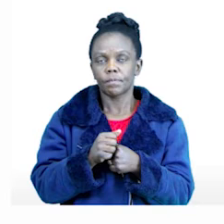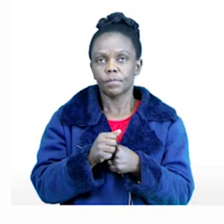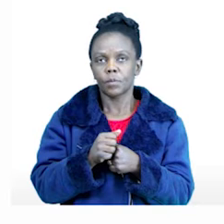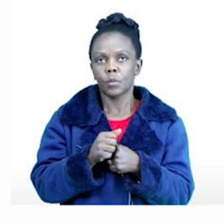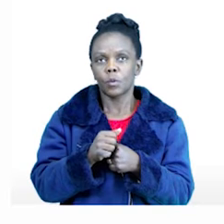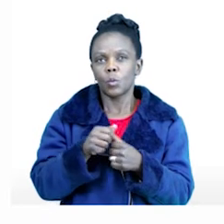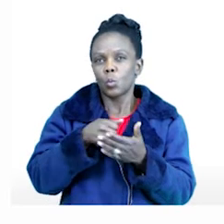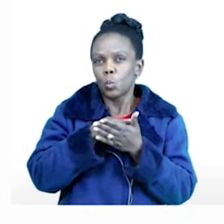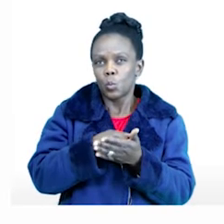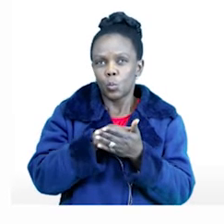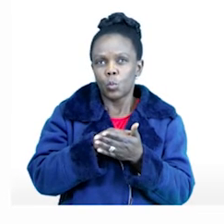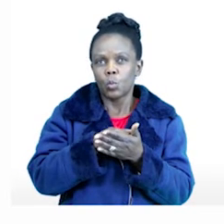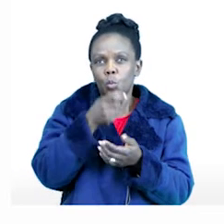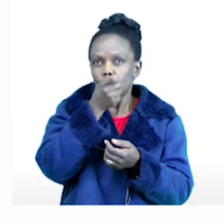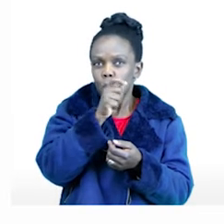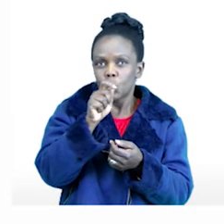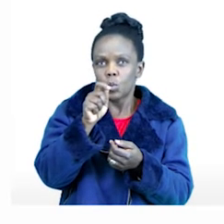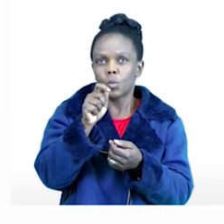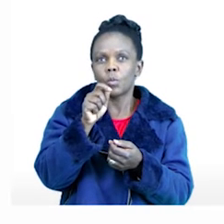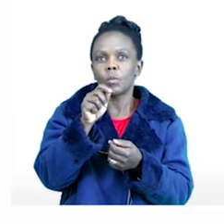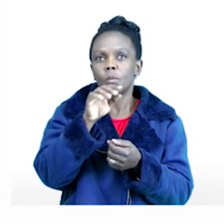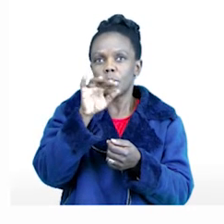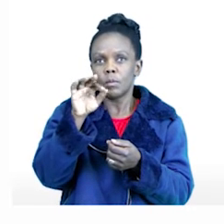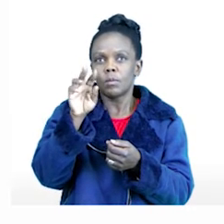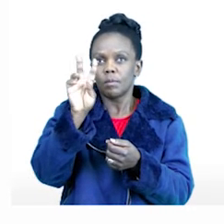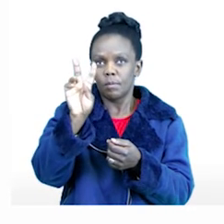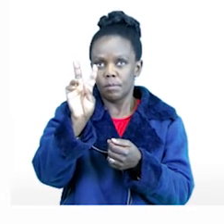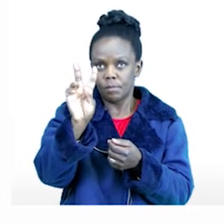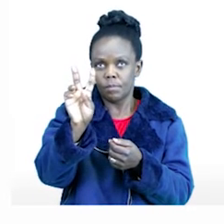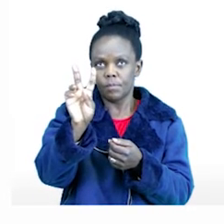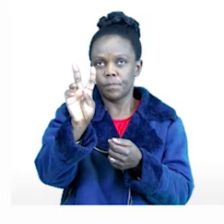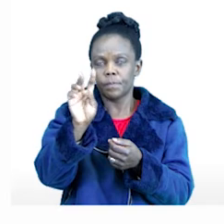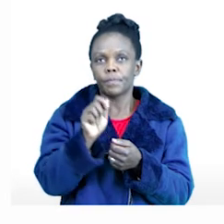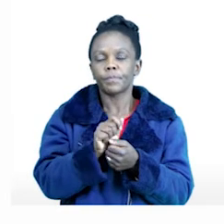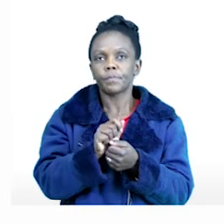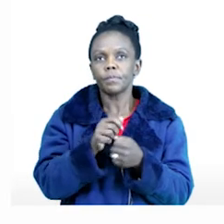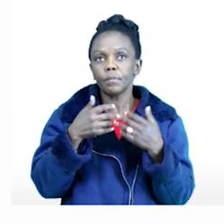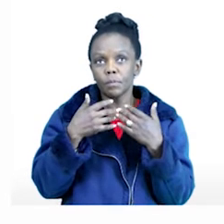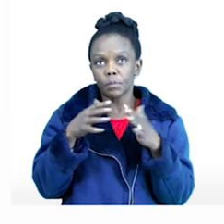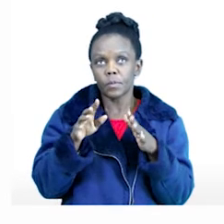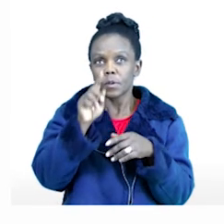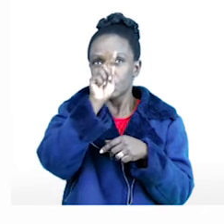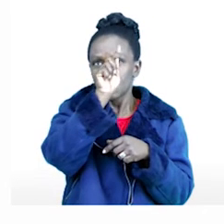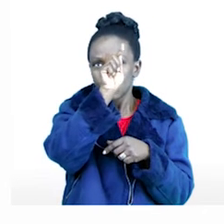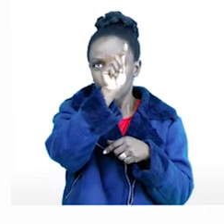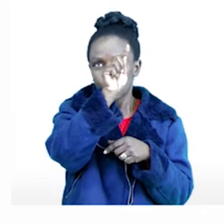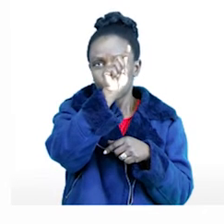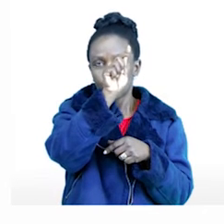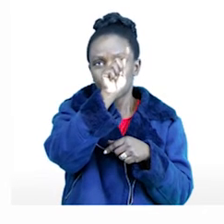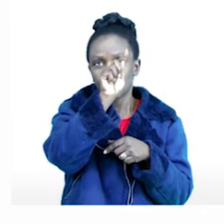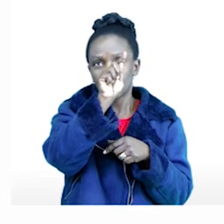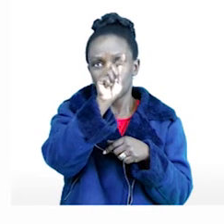letter V to write it. As you can see, we start on the dot and we go down, and